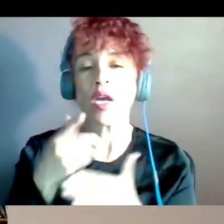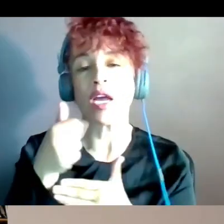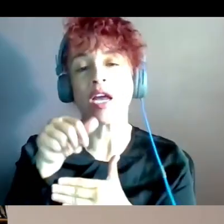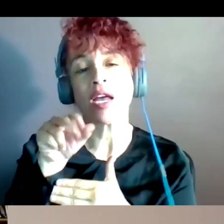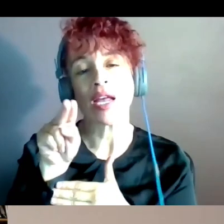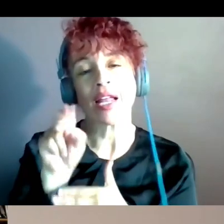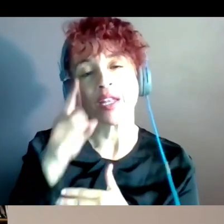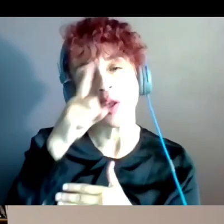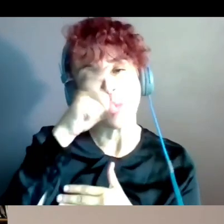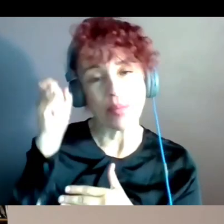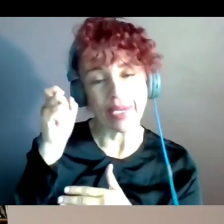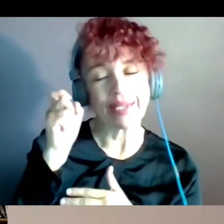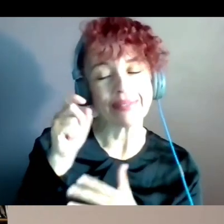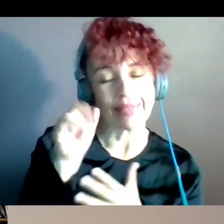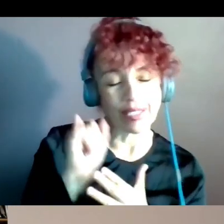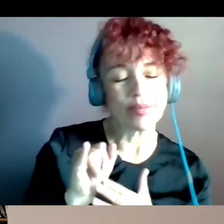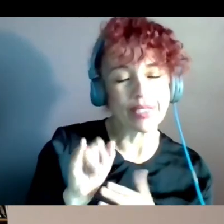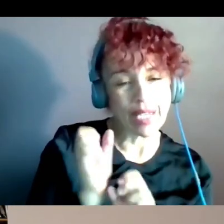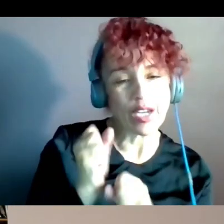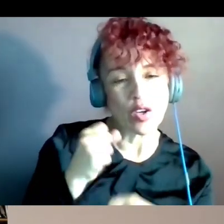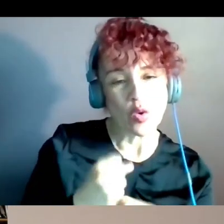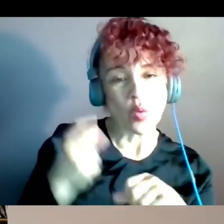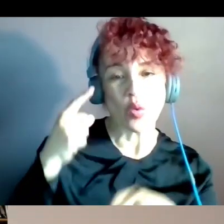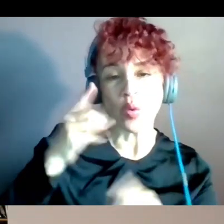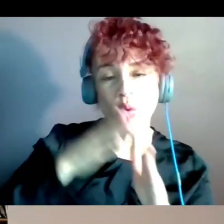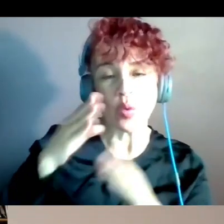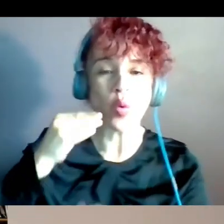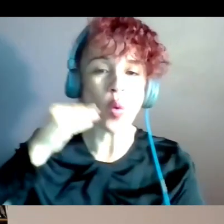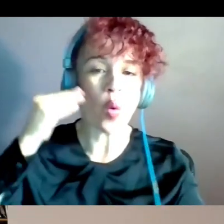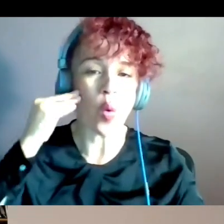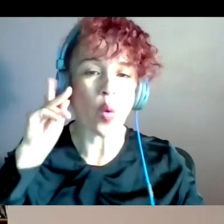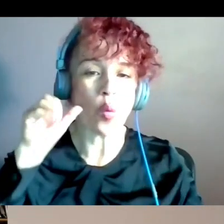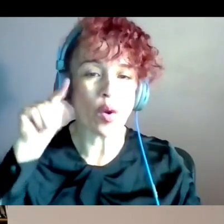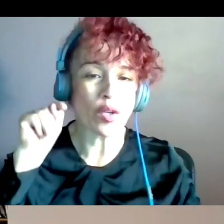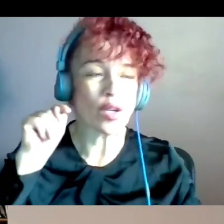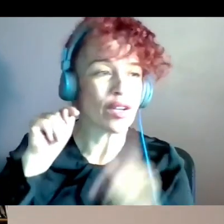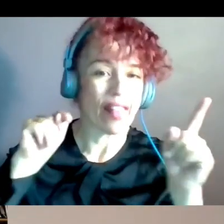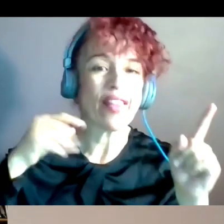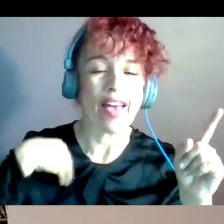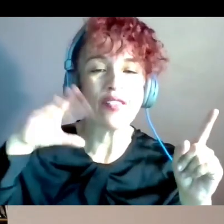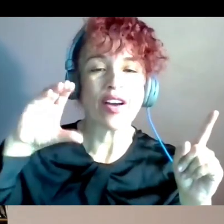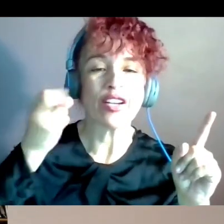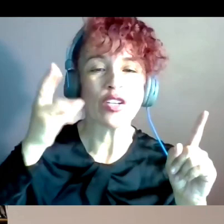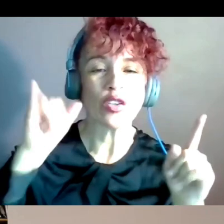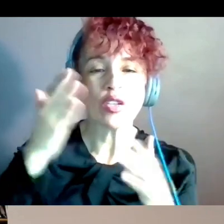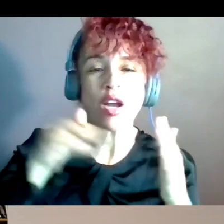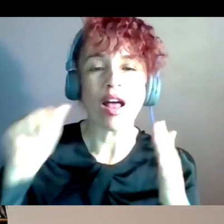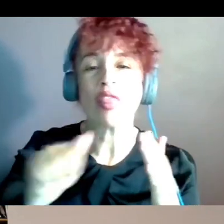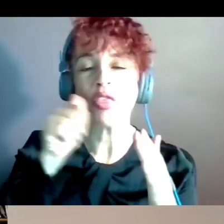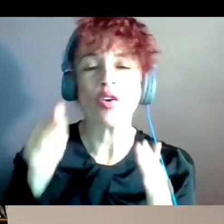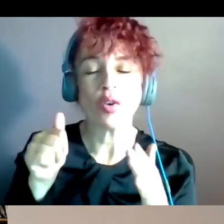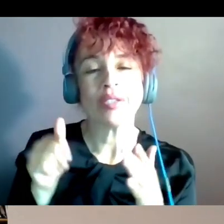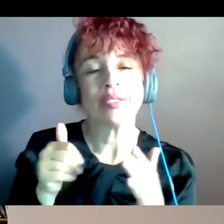but that's because I hand selected it. If you were to go into Home Depot, even if they have cherry, or some other